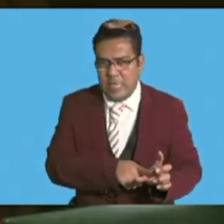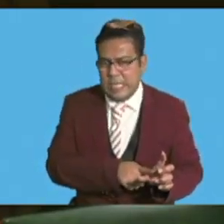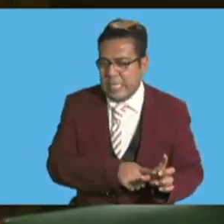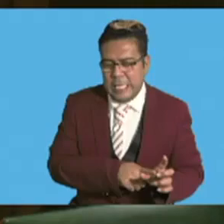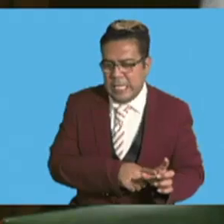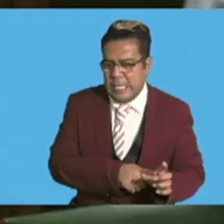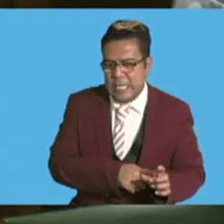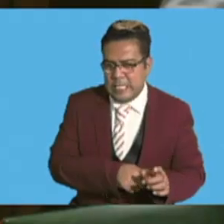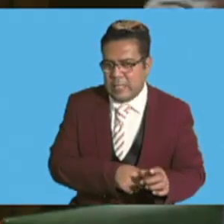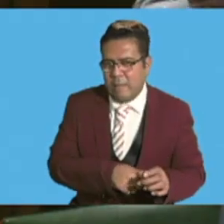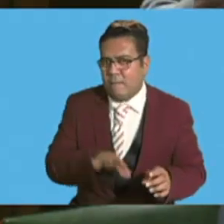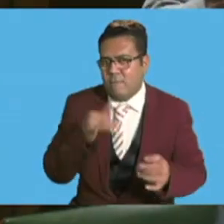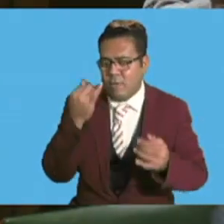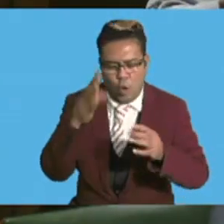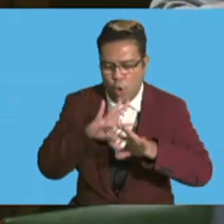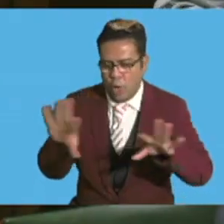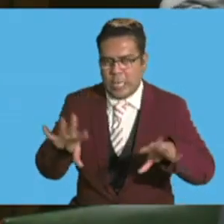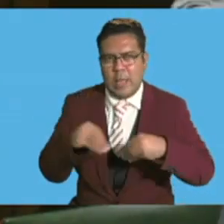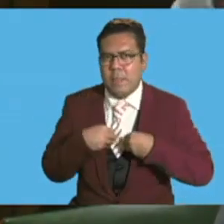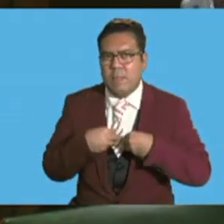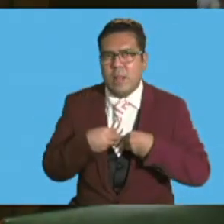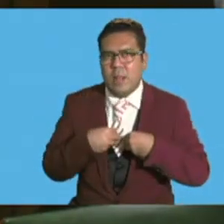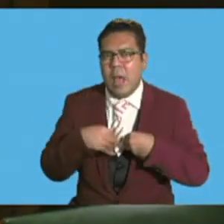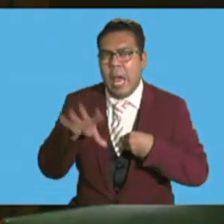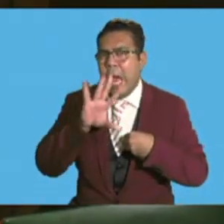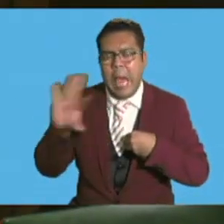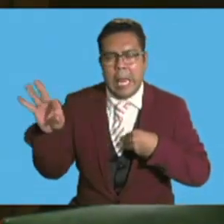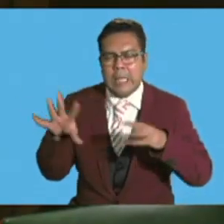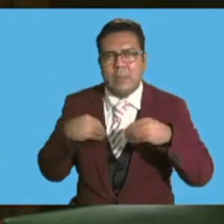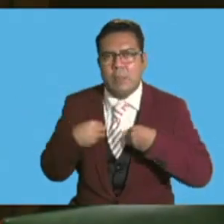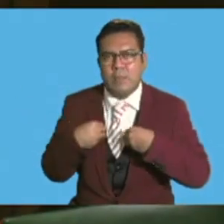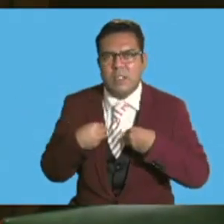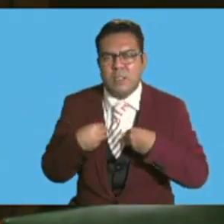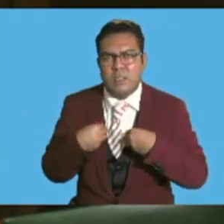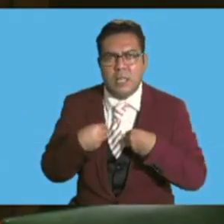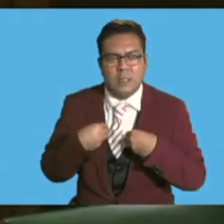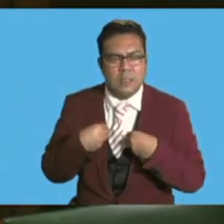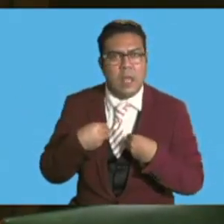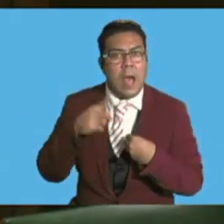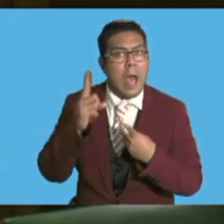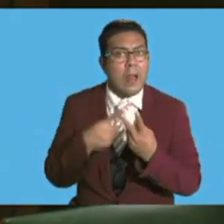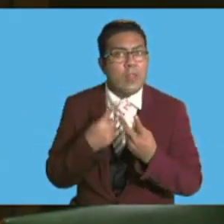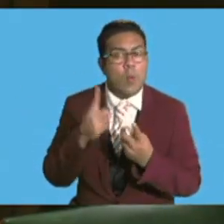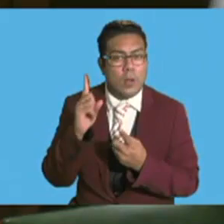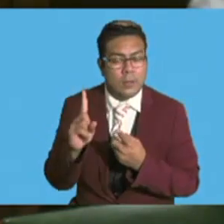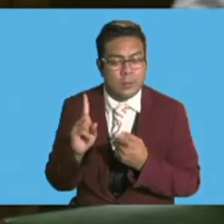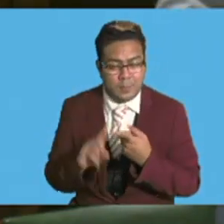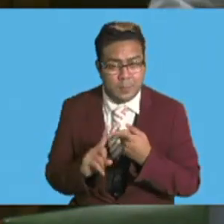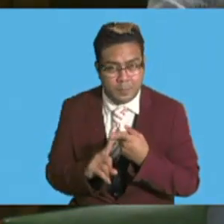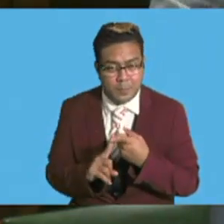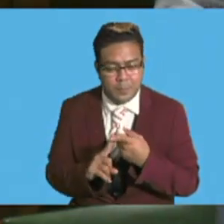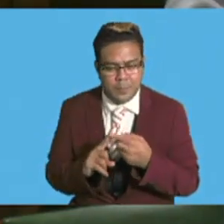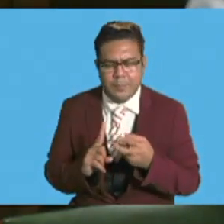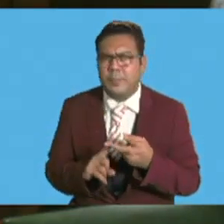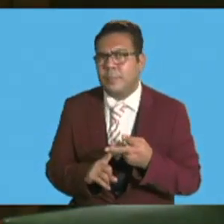women. Unacceptable. Unacceptable. Another one, Honourable